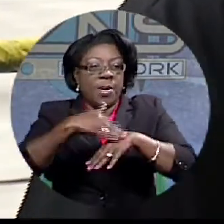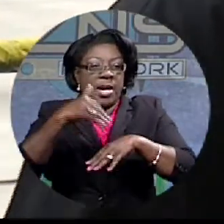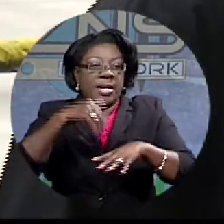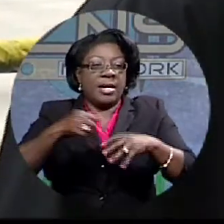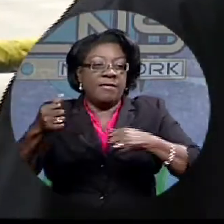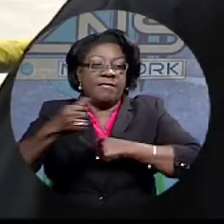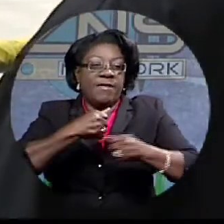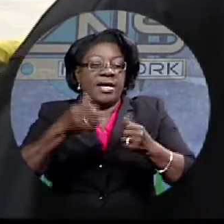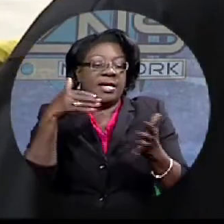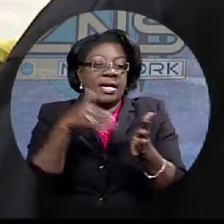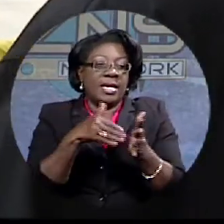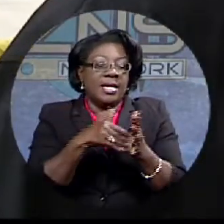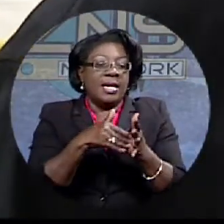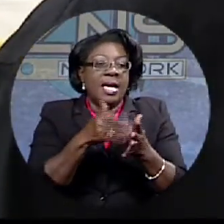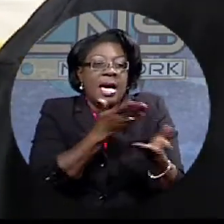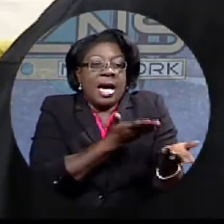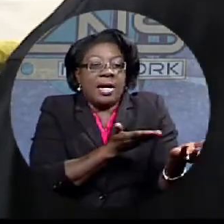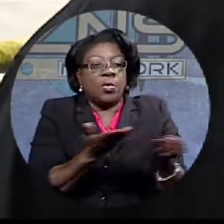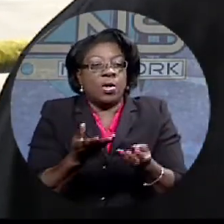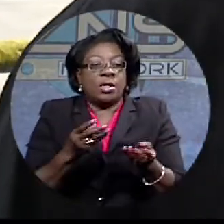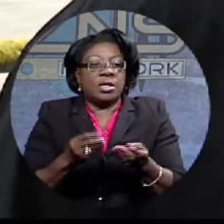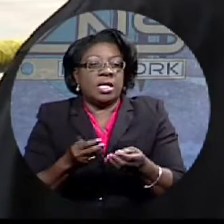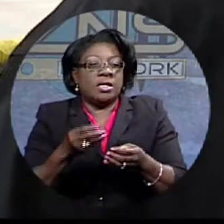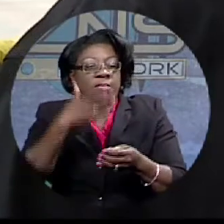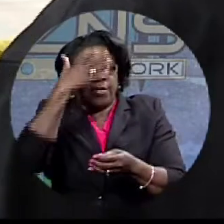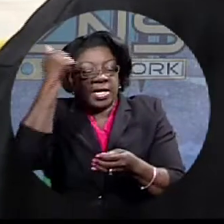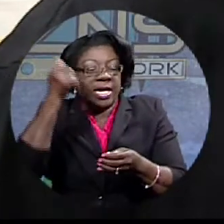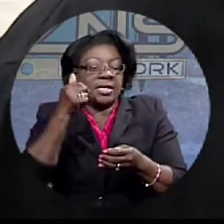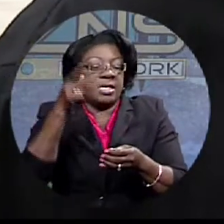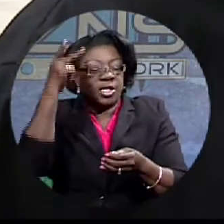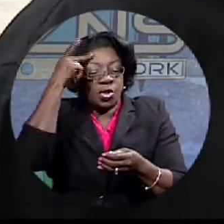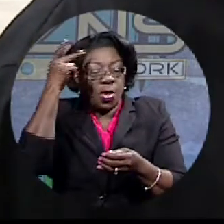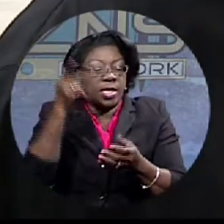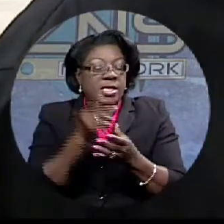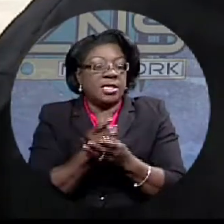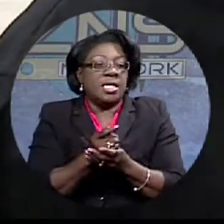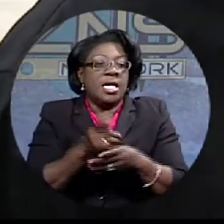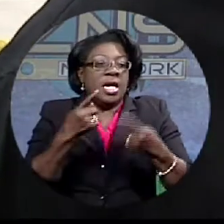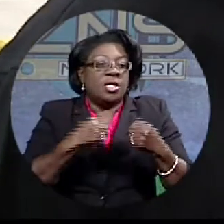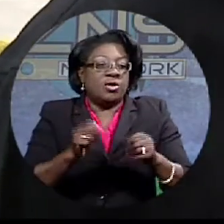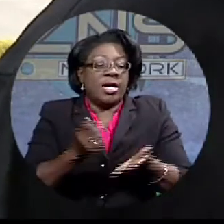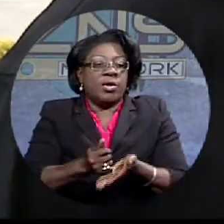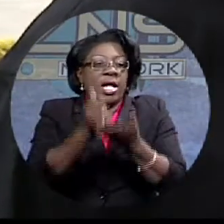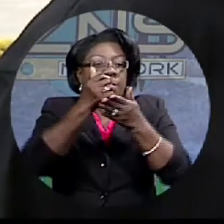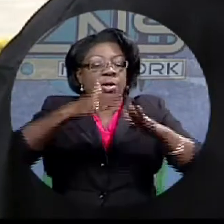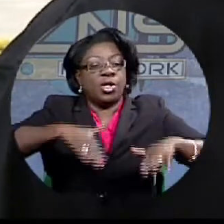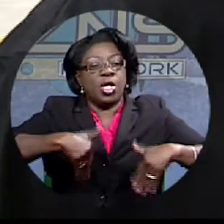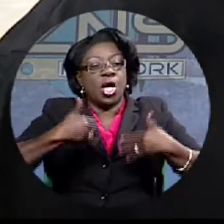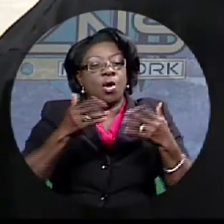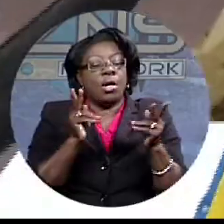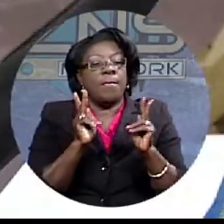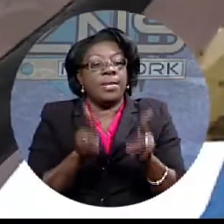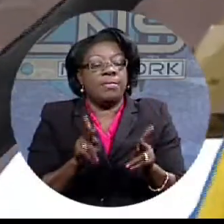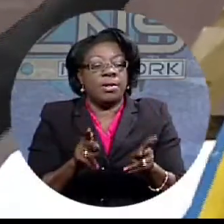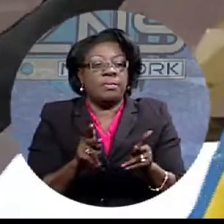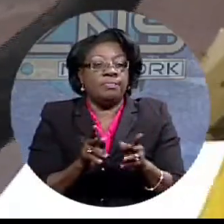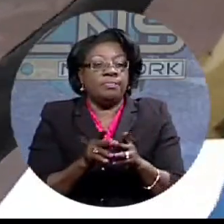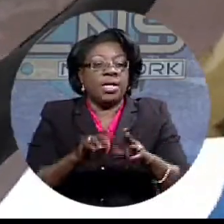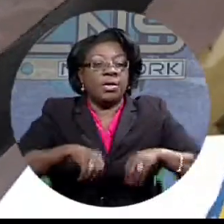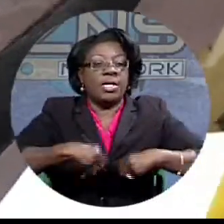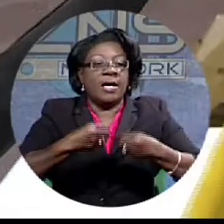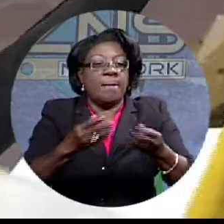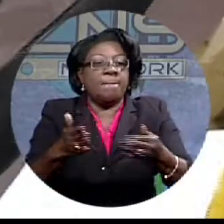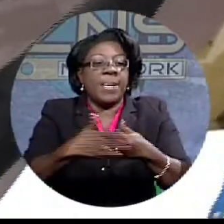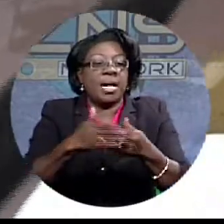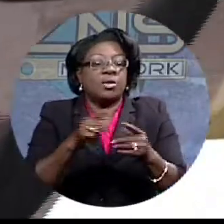ring right now, and I don't want to just throw away what I have, my knowledge, you know, not trying to help out the young guys. I want to give something back to the community, and